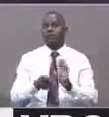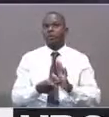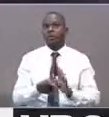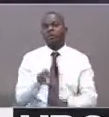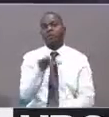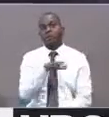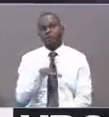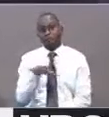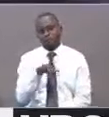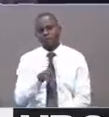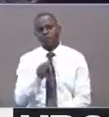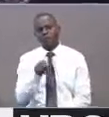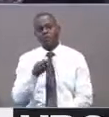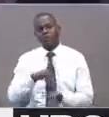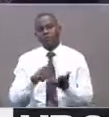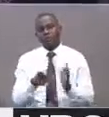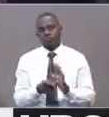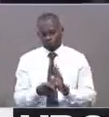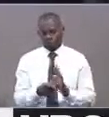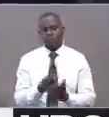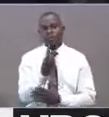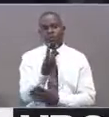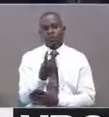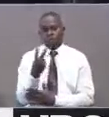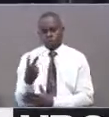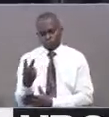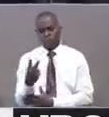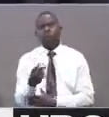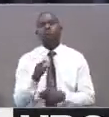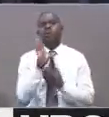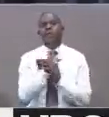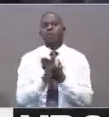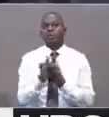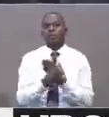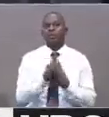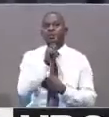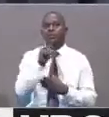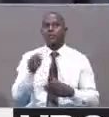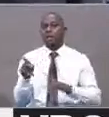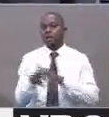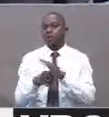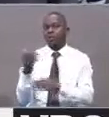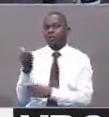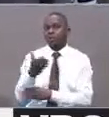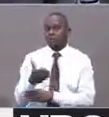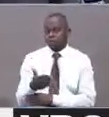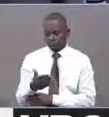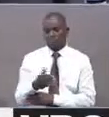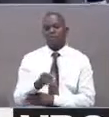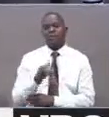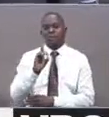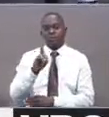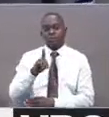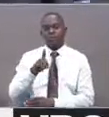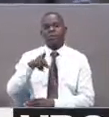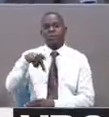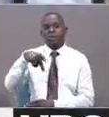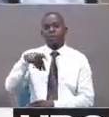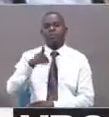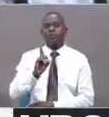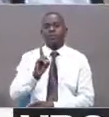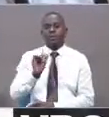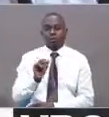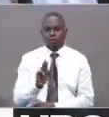areas. This project covers 22 focus districts. The Prime Minister's Delivery Unit, PMDU, was formed